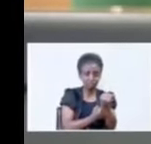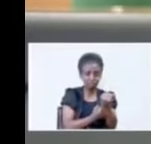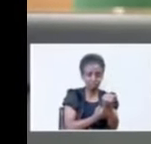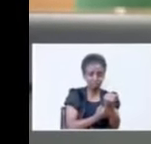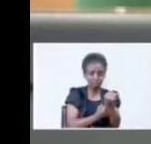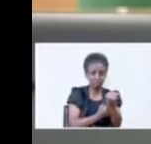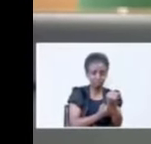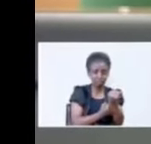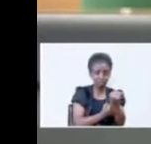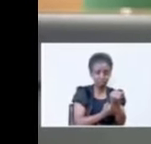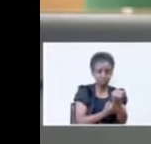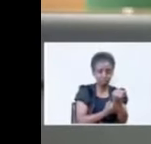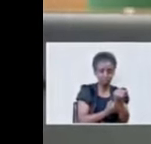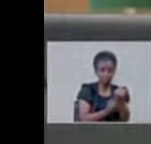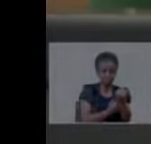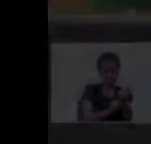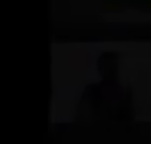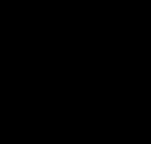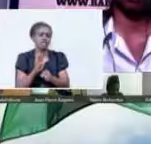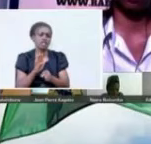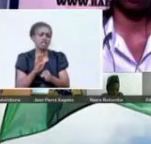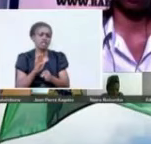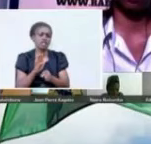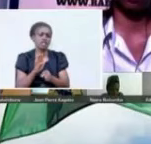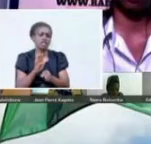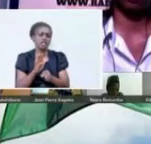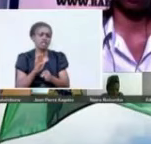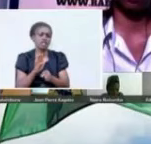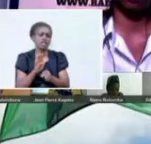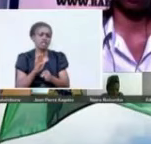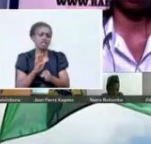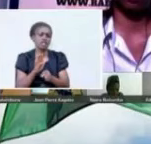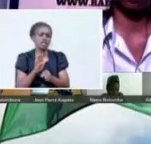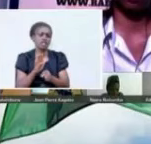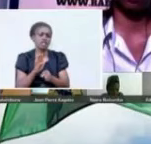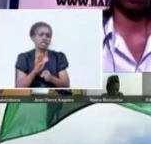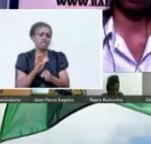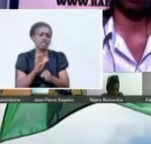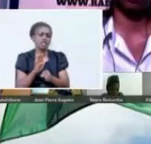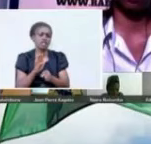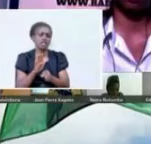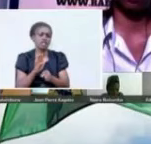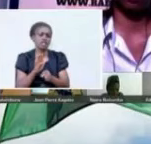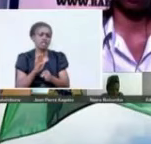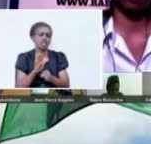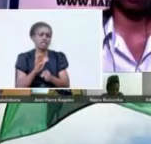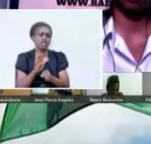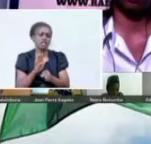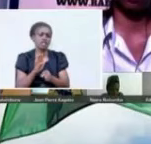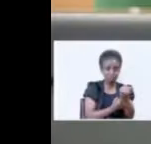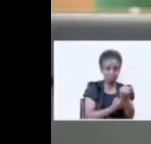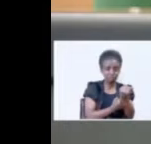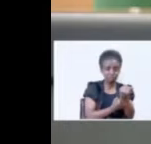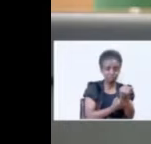Aho niho twibanze cyane, ariko n'ibyo bikiri aho mu Rwanda narwo